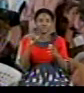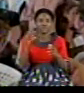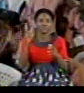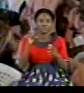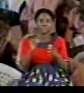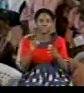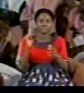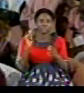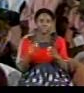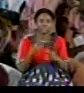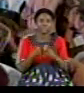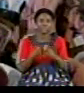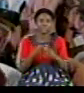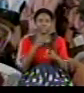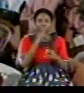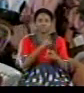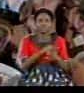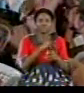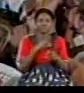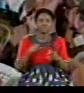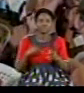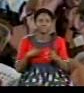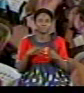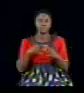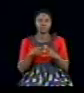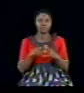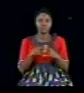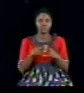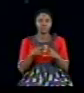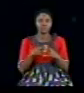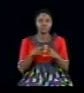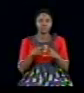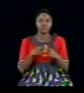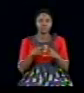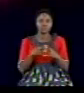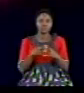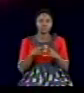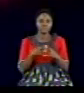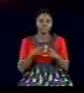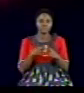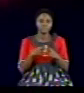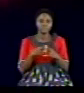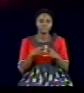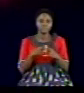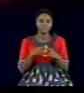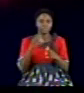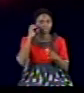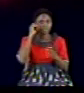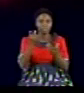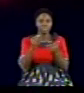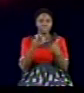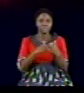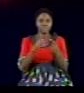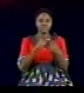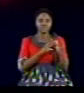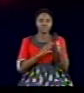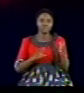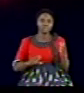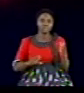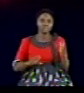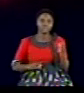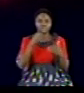old member who had left Christ. According to him, he came back to Christ because of this